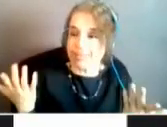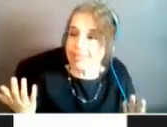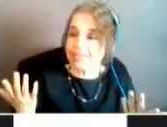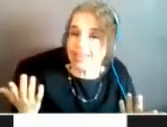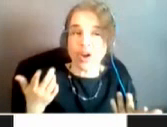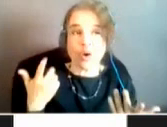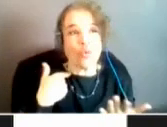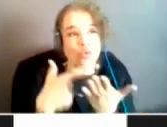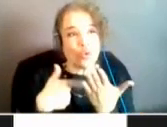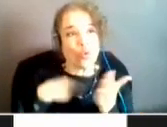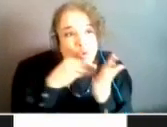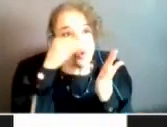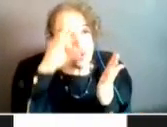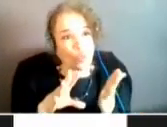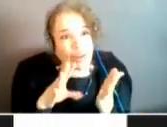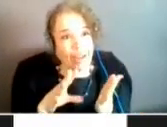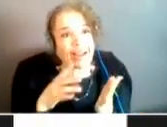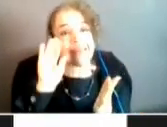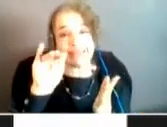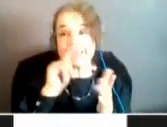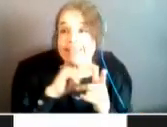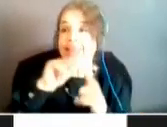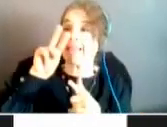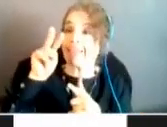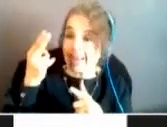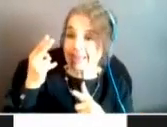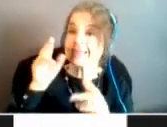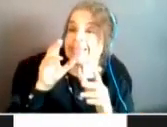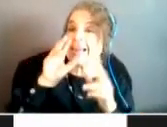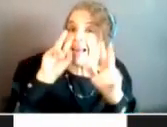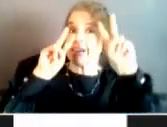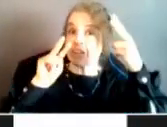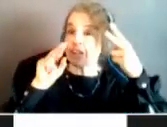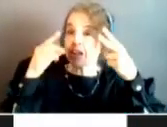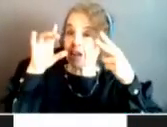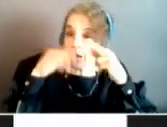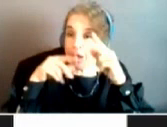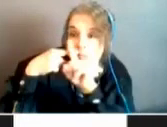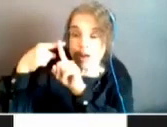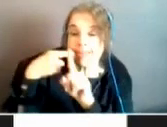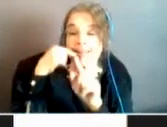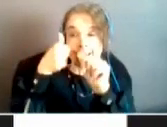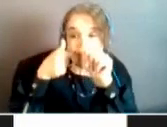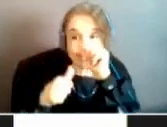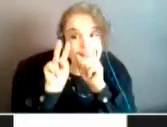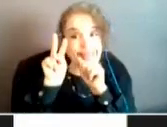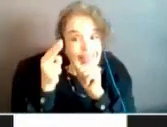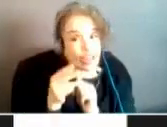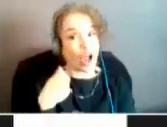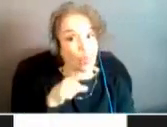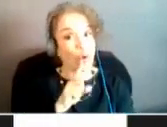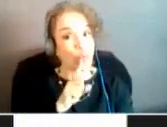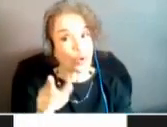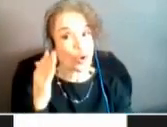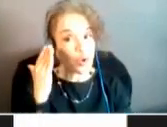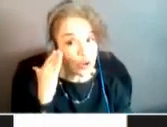when I talk to my students and I'll say, and then the second fastest age category is 100 plus. And I'll say to them, you know, I'm sure you